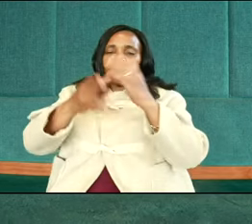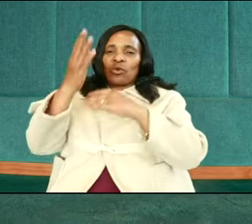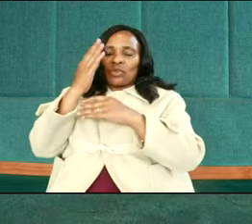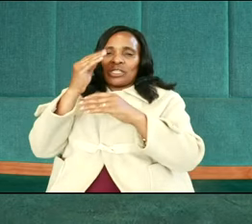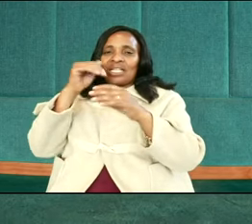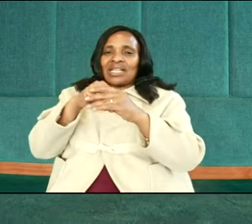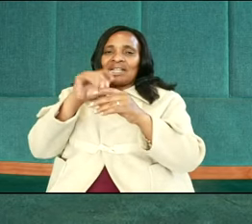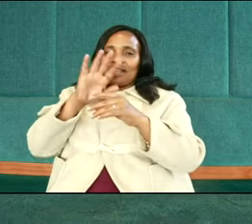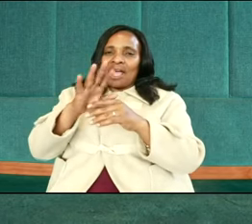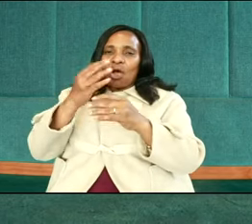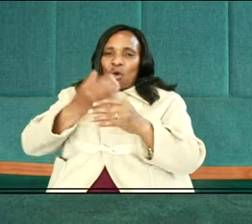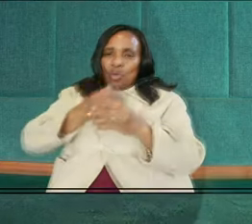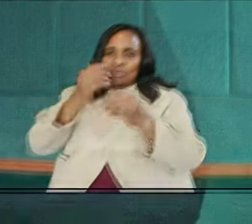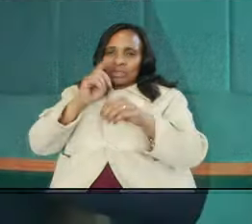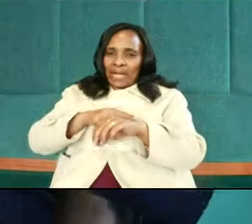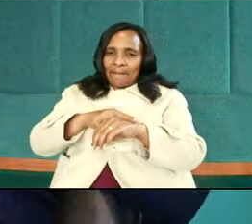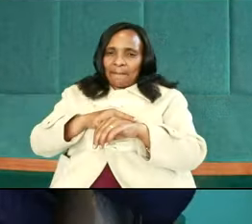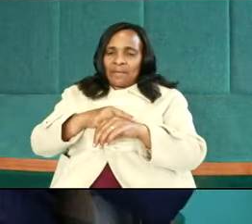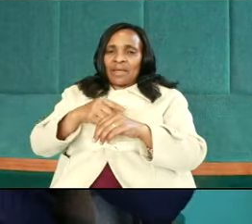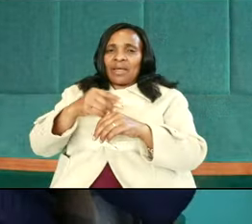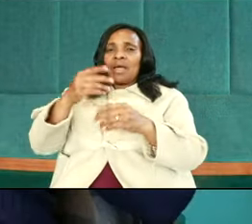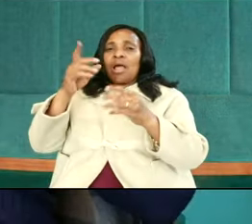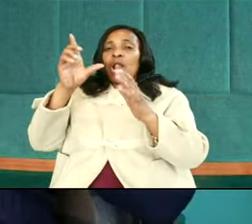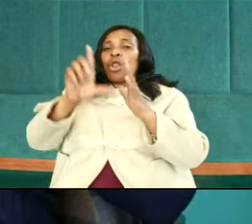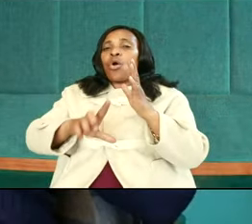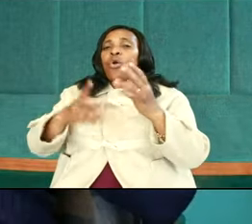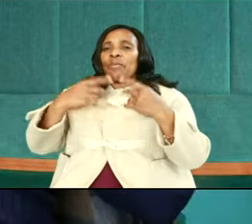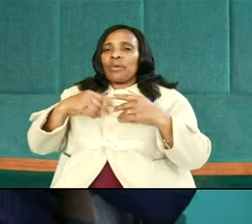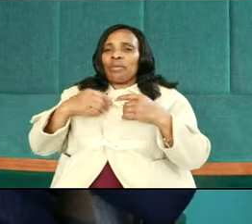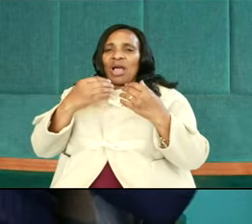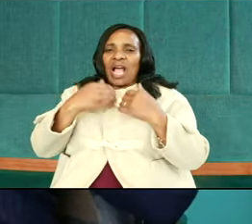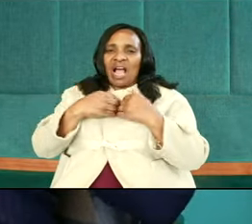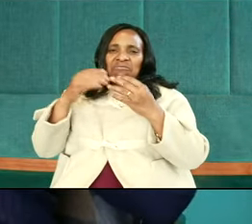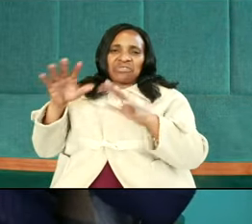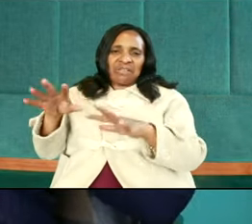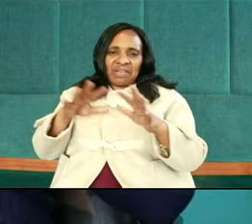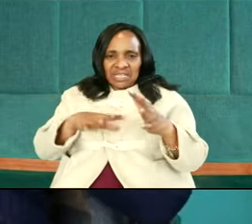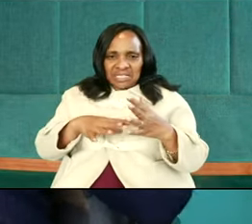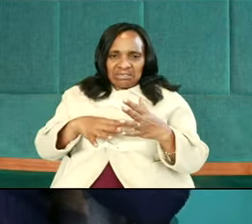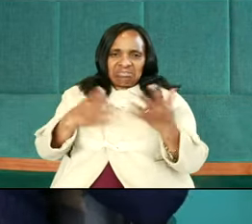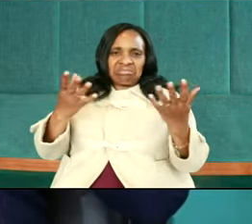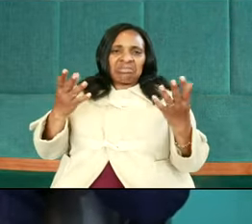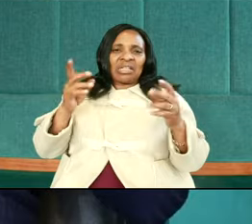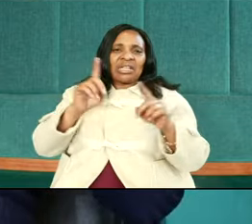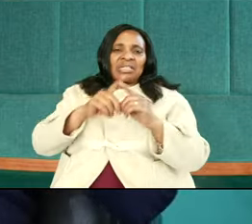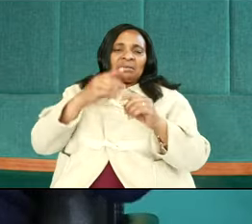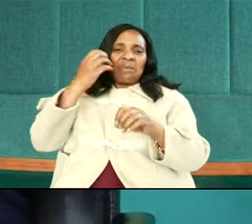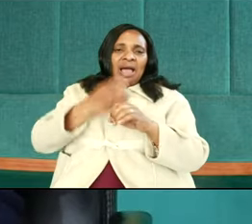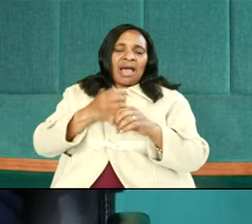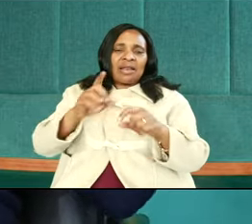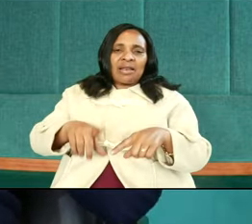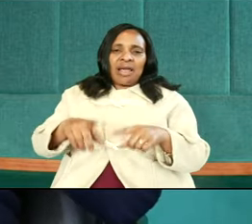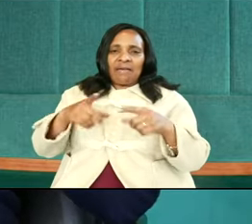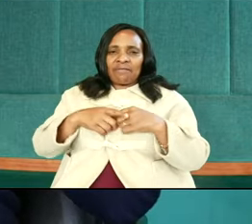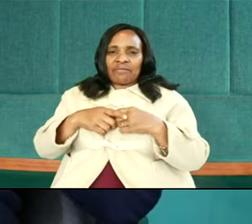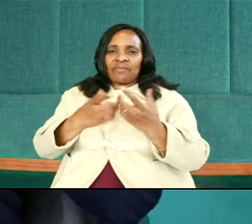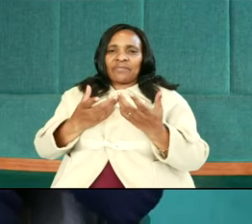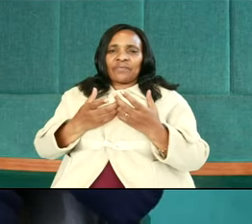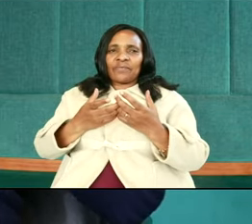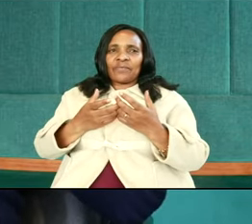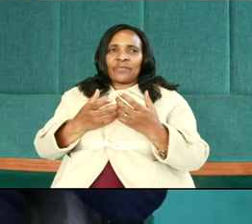adversity because a lot of people have normalized suffering and like hard life. Mm-hmm. Not full